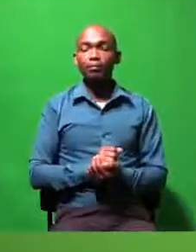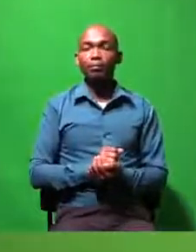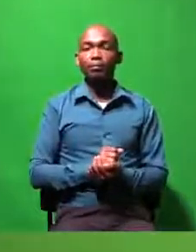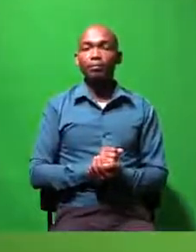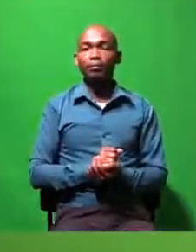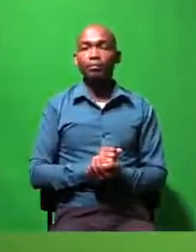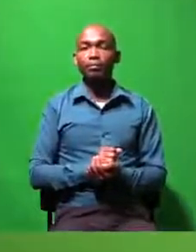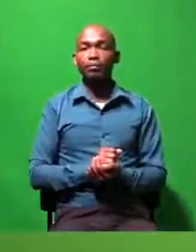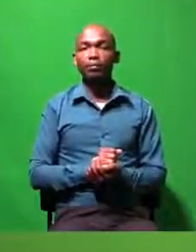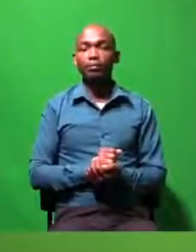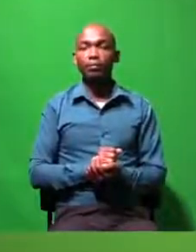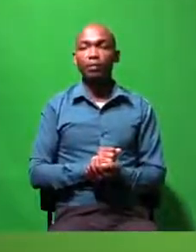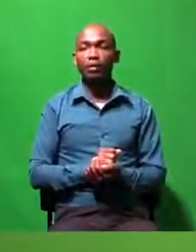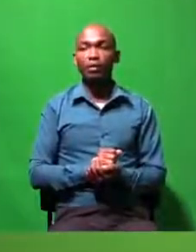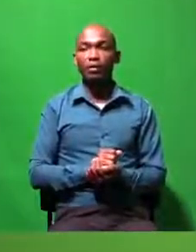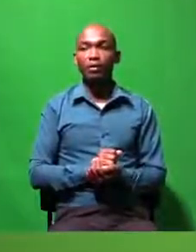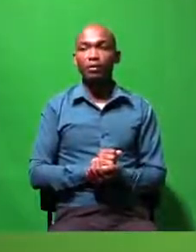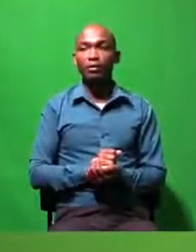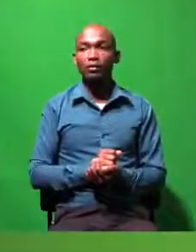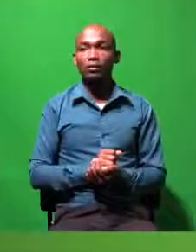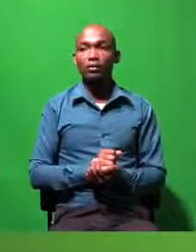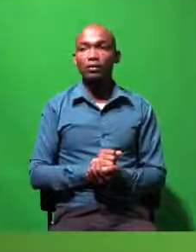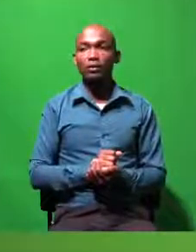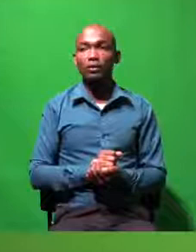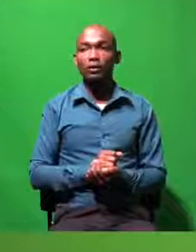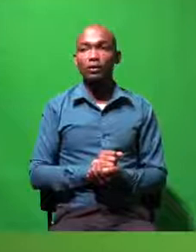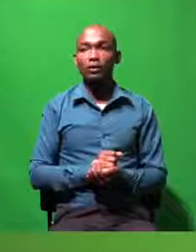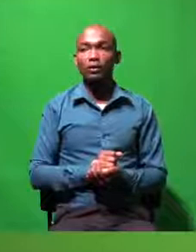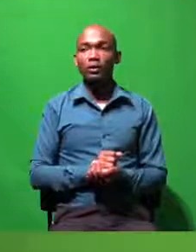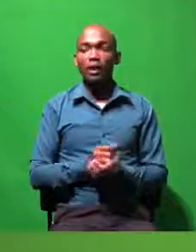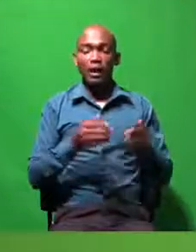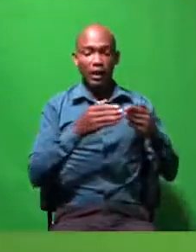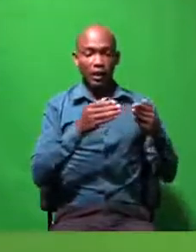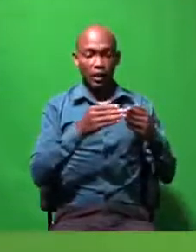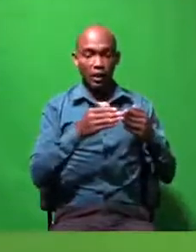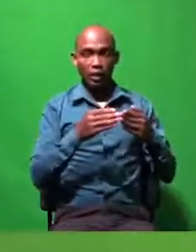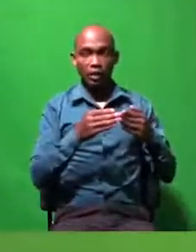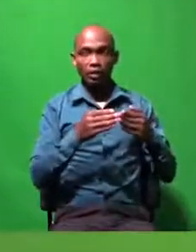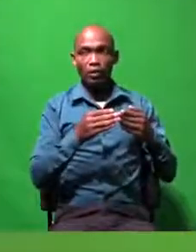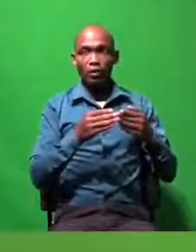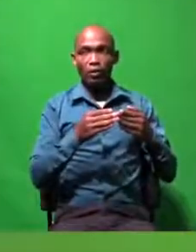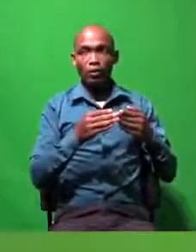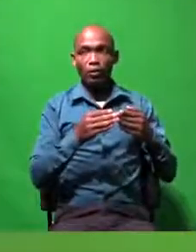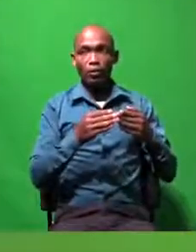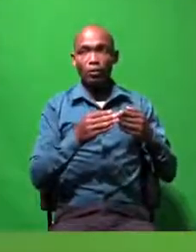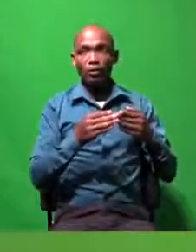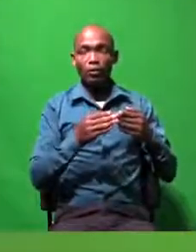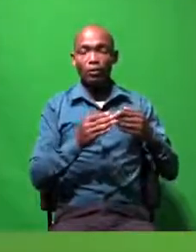is 180 degrees are called